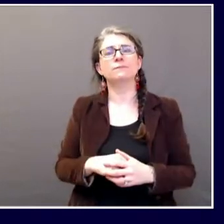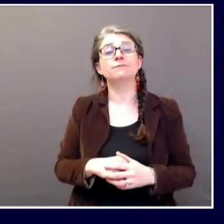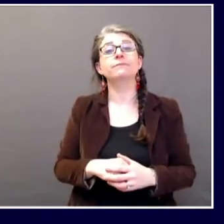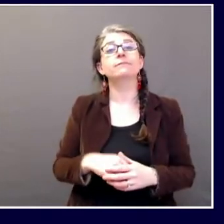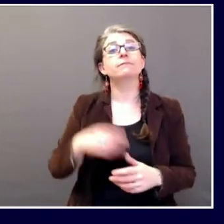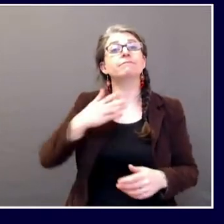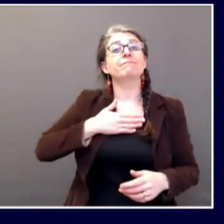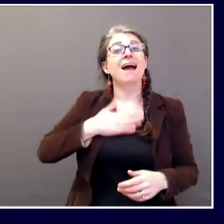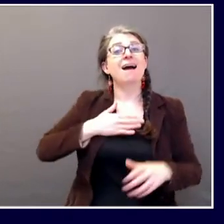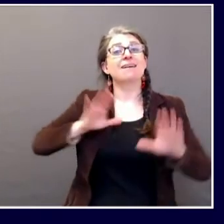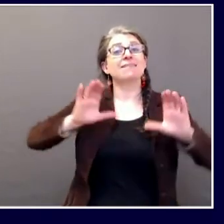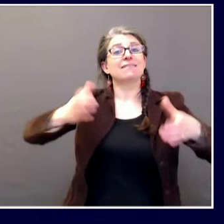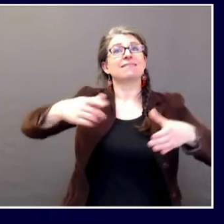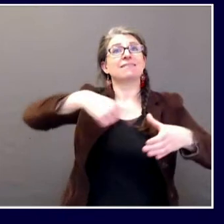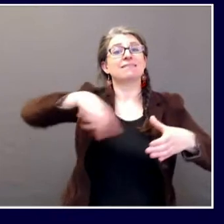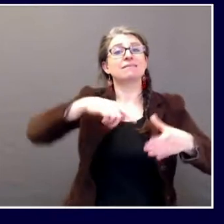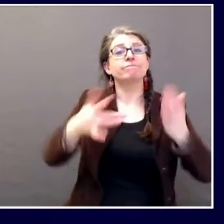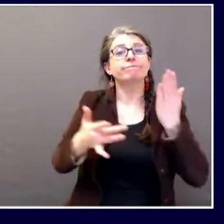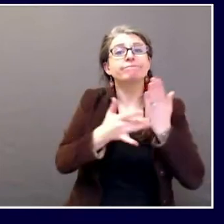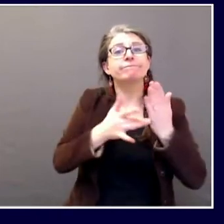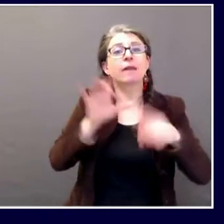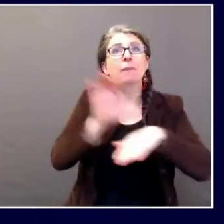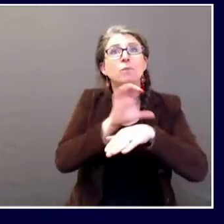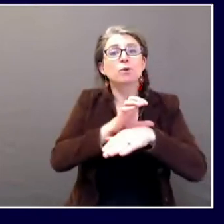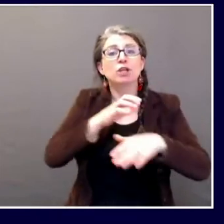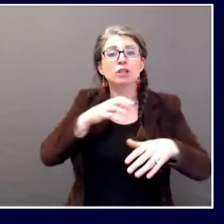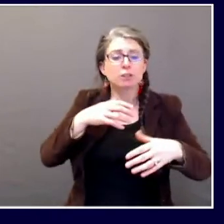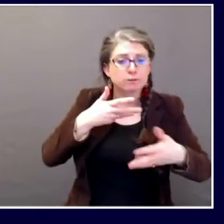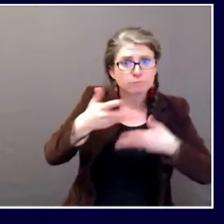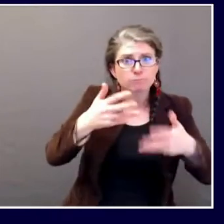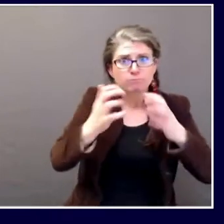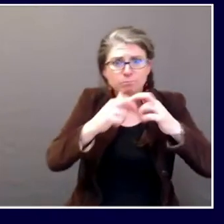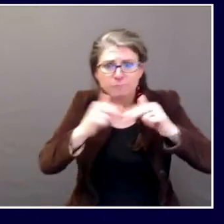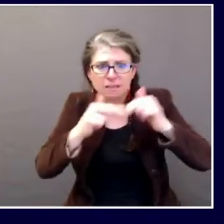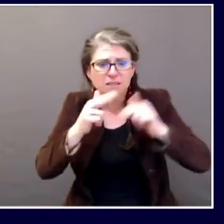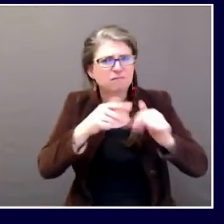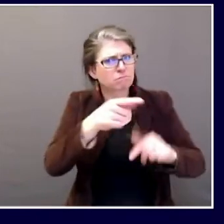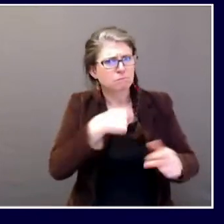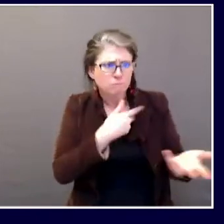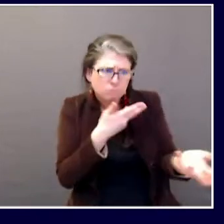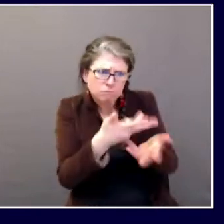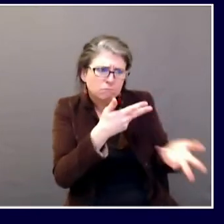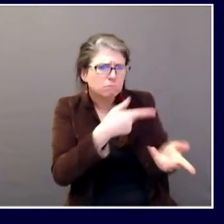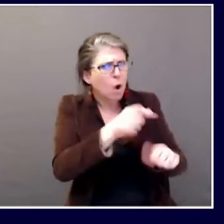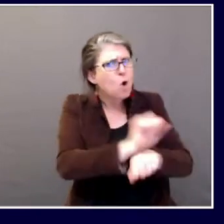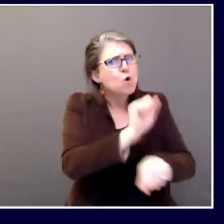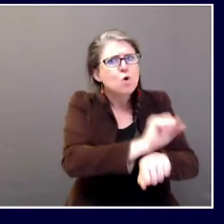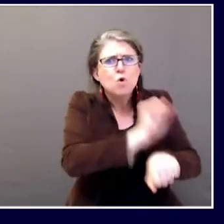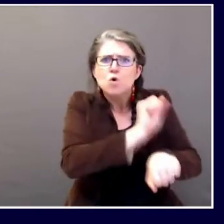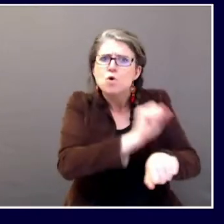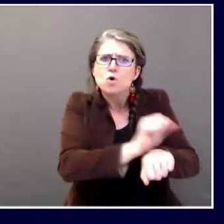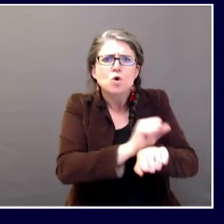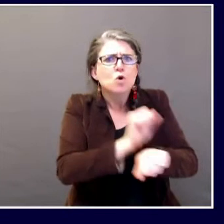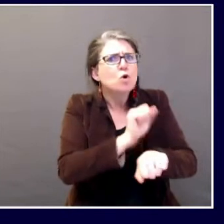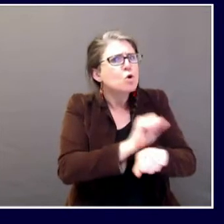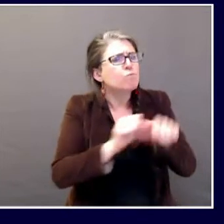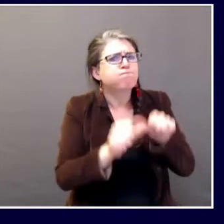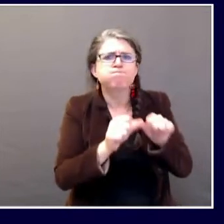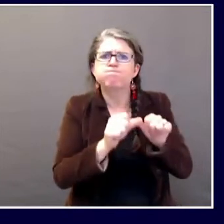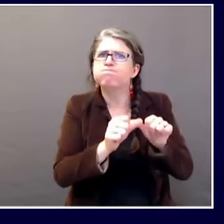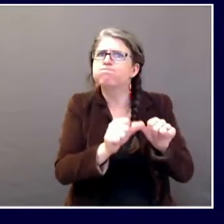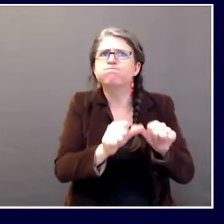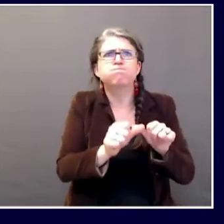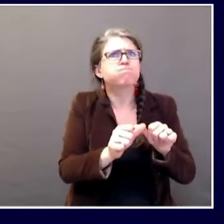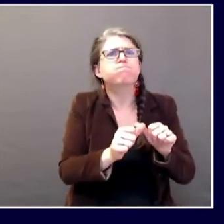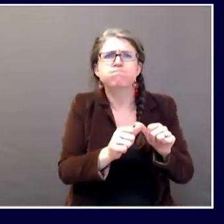no brakes situation or solution that we need to have ready to go. I think we are still on that timeline, but unfortunately, we were